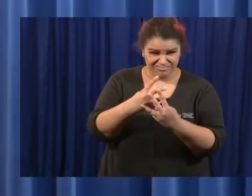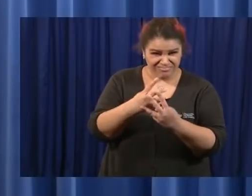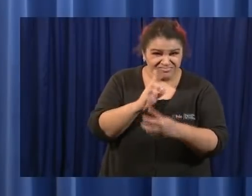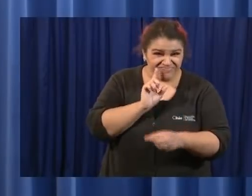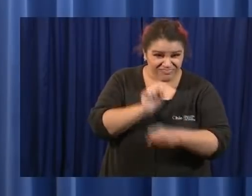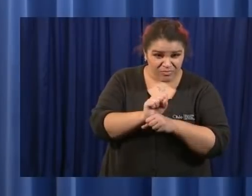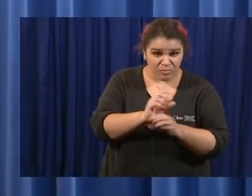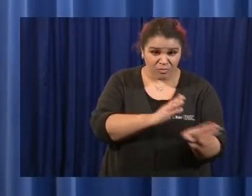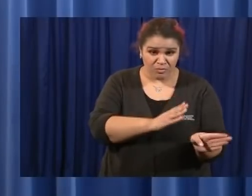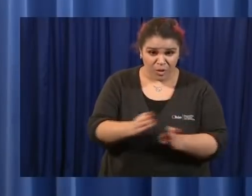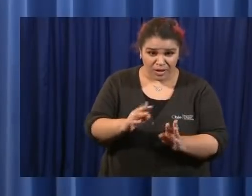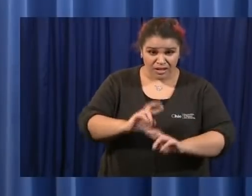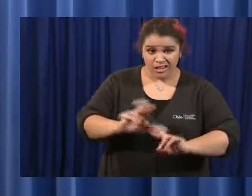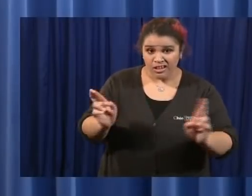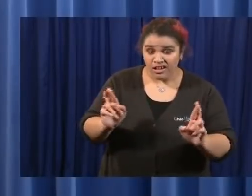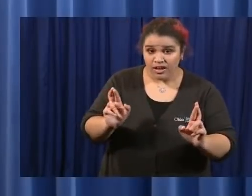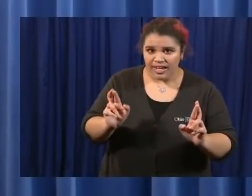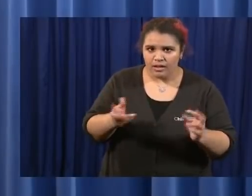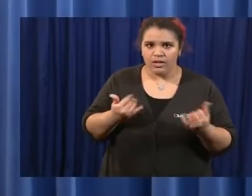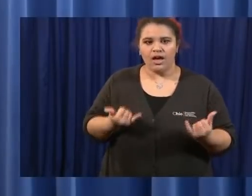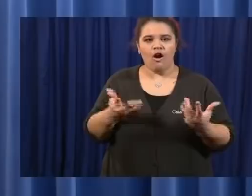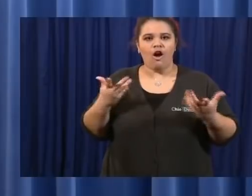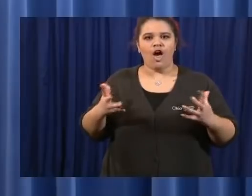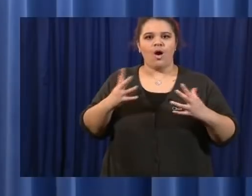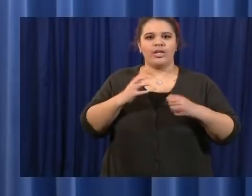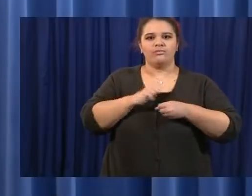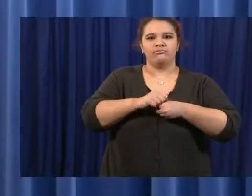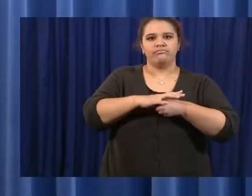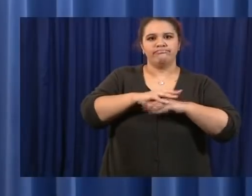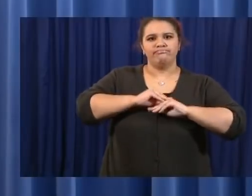to handle the outbreak right now?